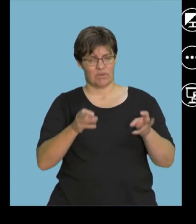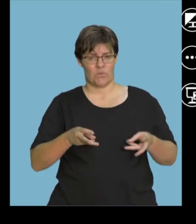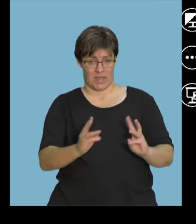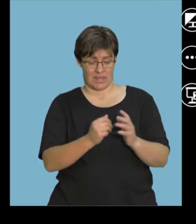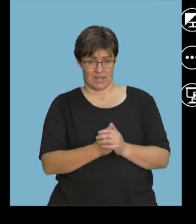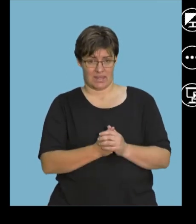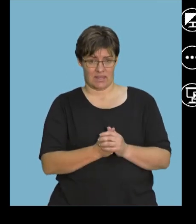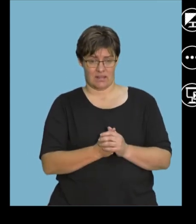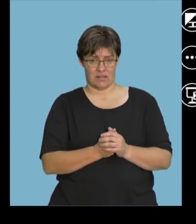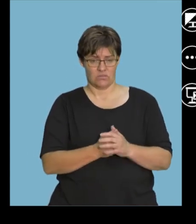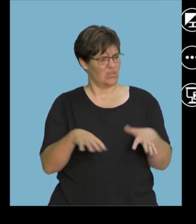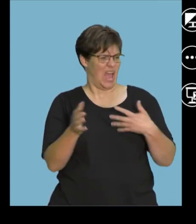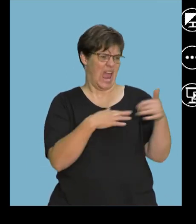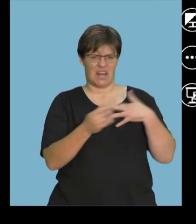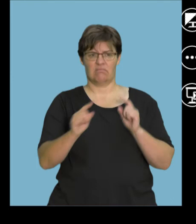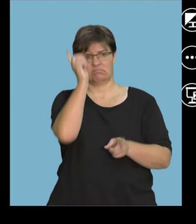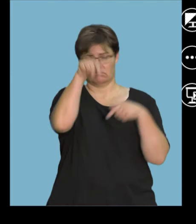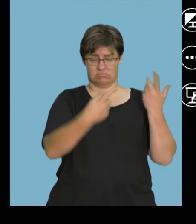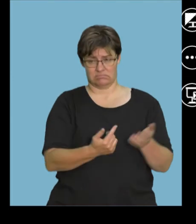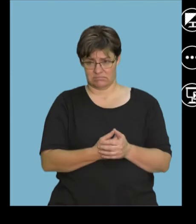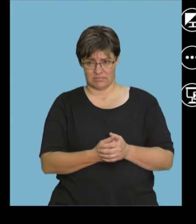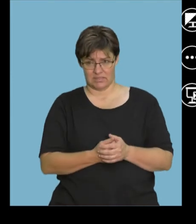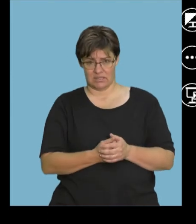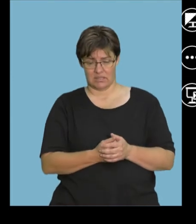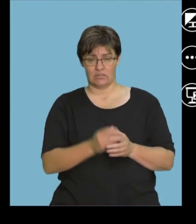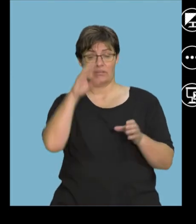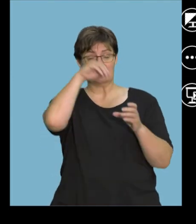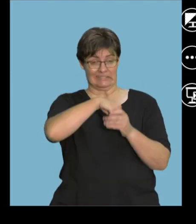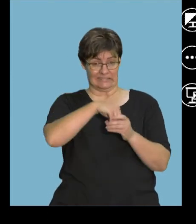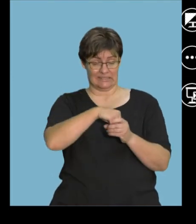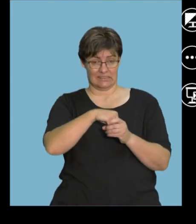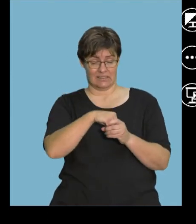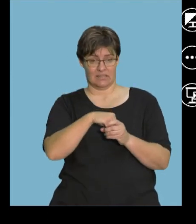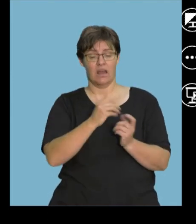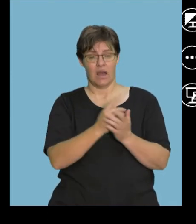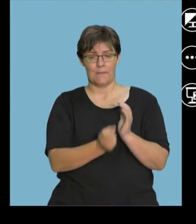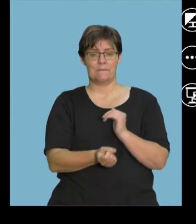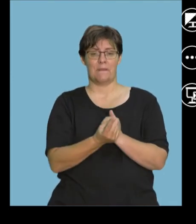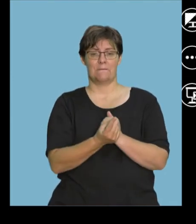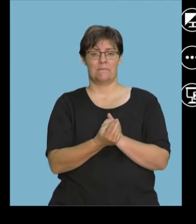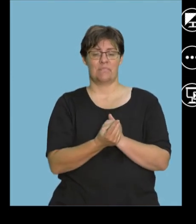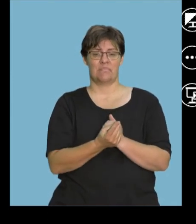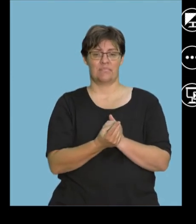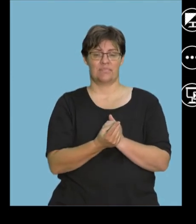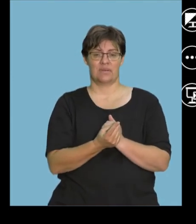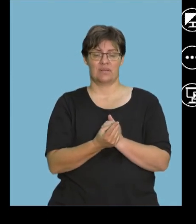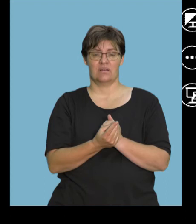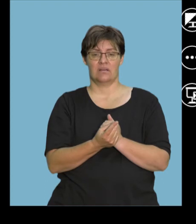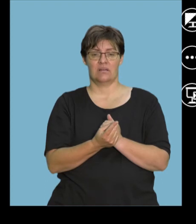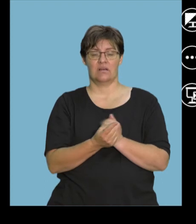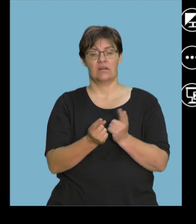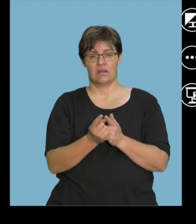in a certain way, which is not haphazard. So these regions within the adjacent atoms, they give rise to